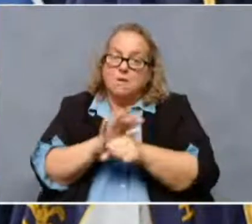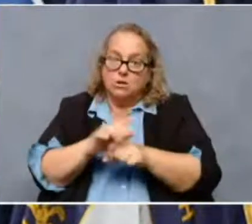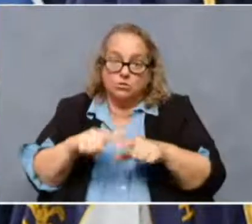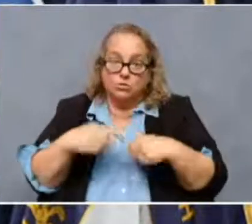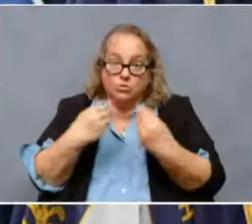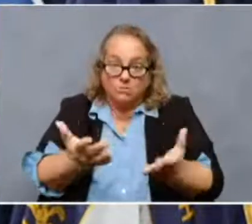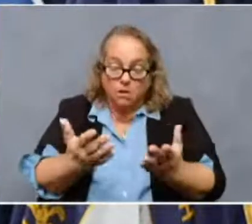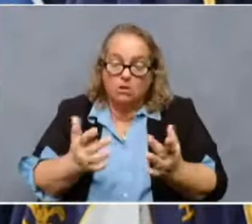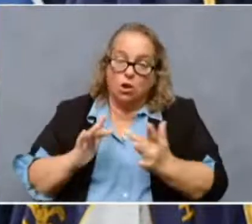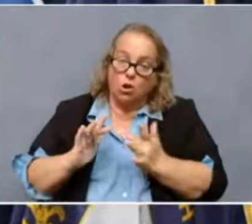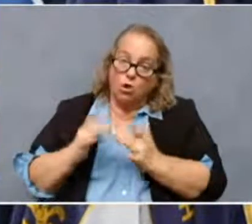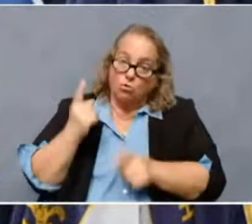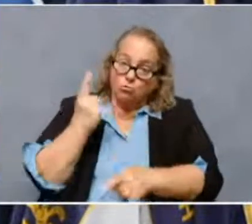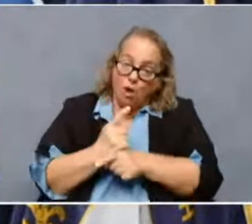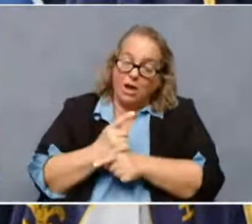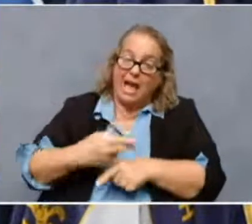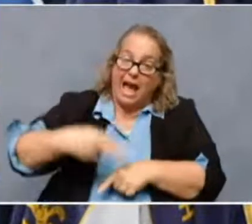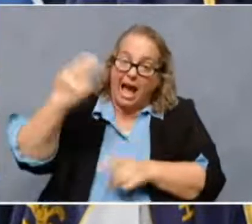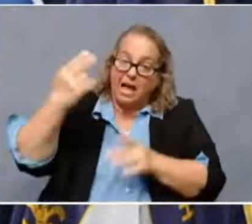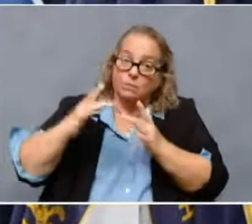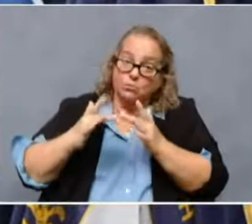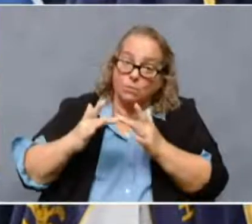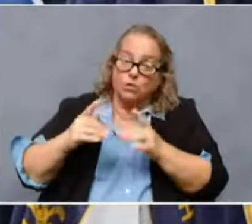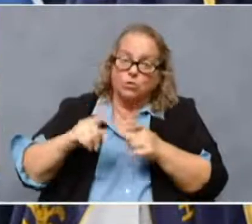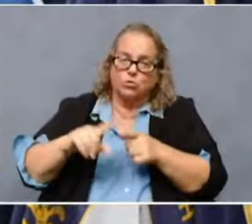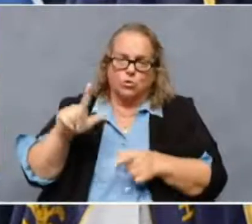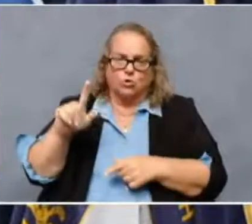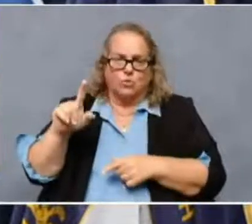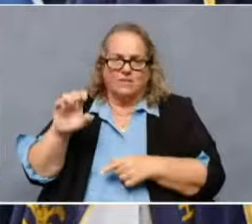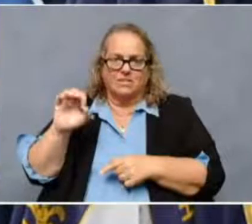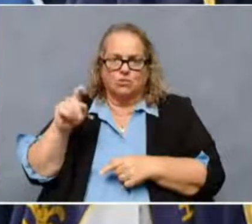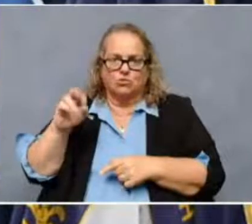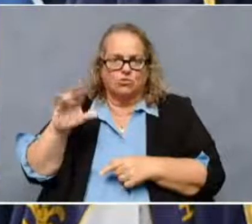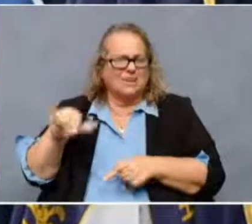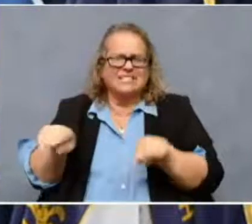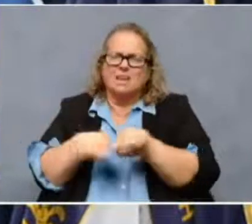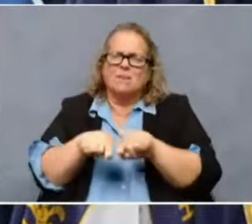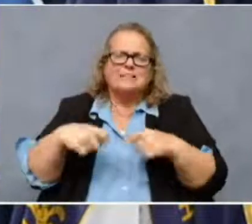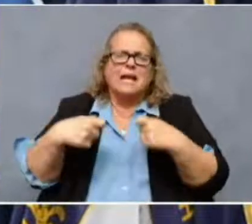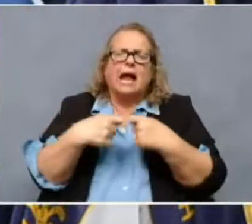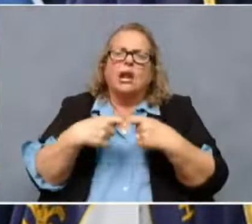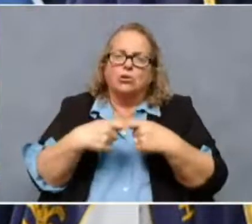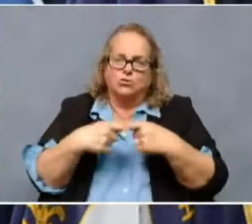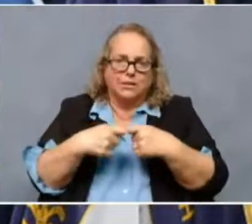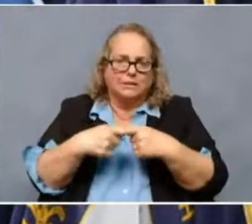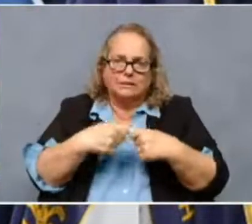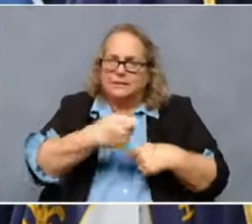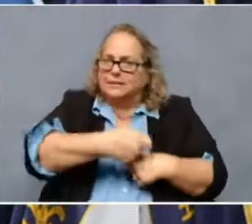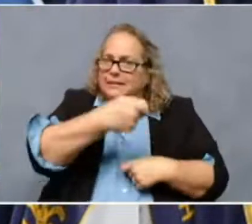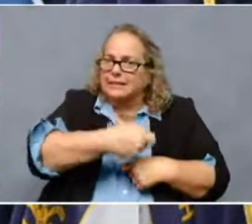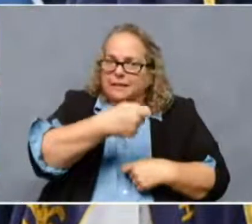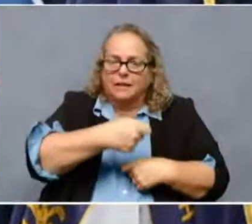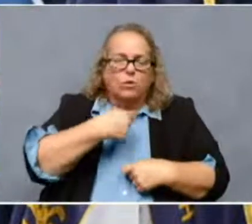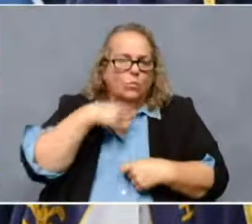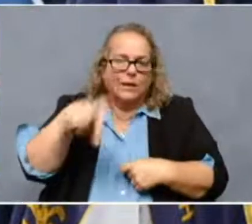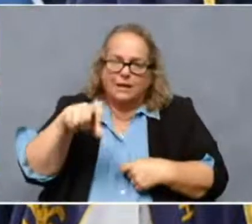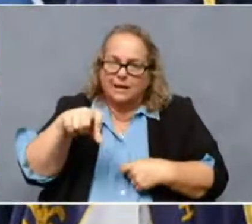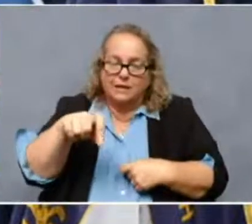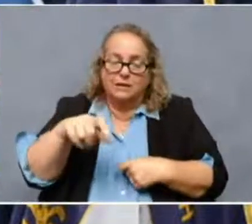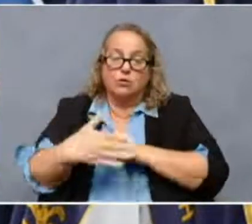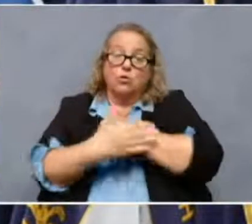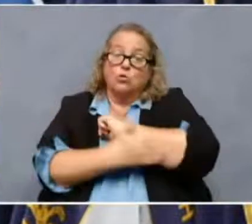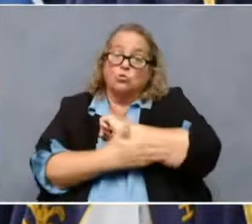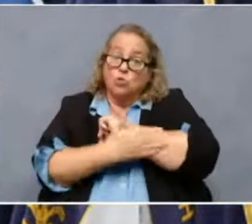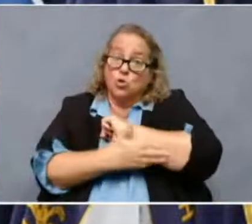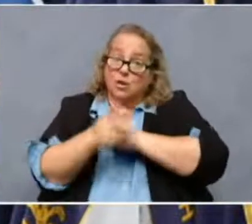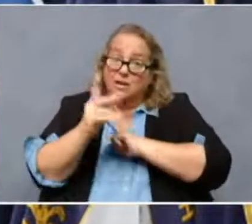as it was when we committed to delivering electricity in the 20th century. And as a rural Kentuckian, this is personal to me. I grew up in one